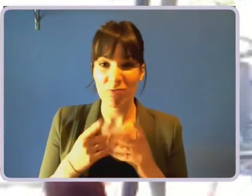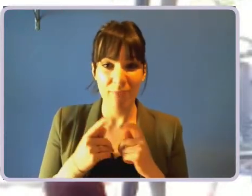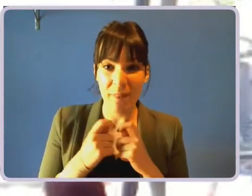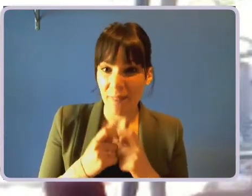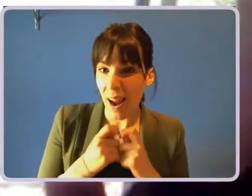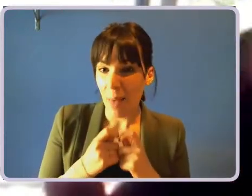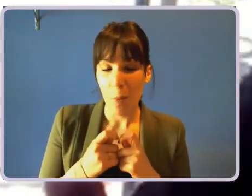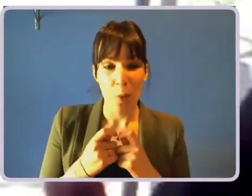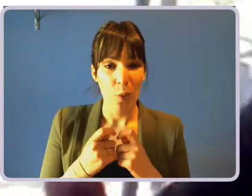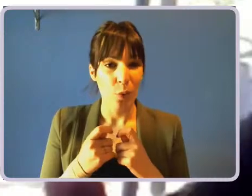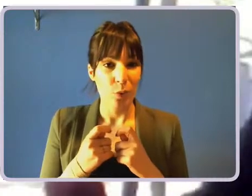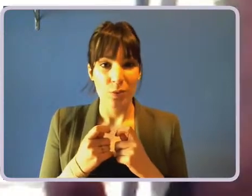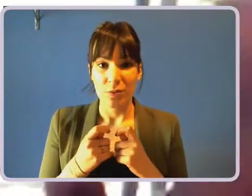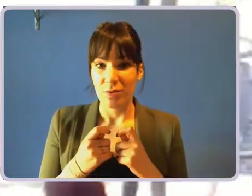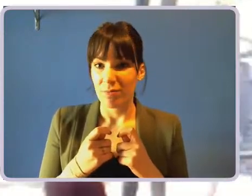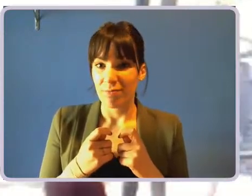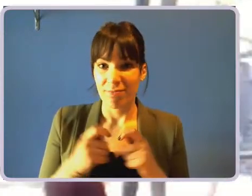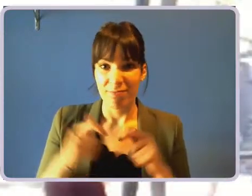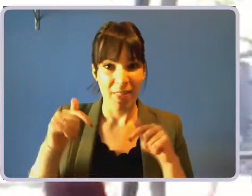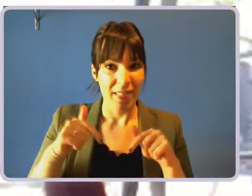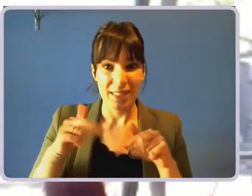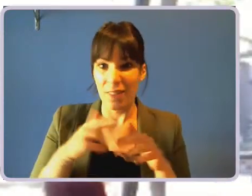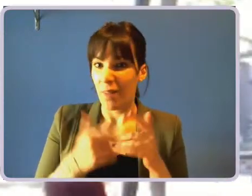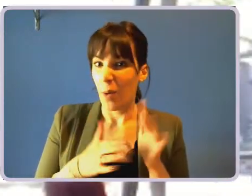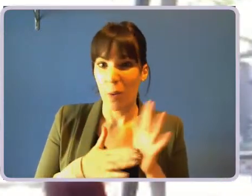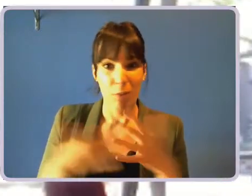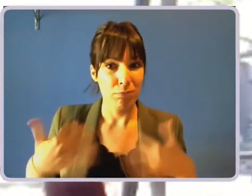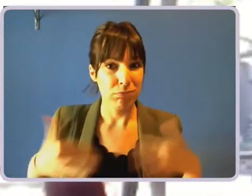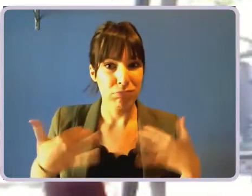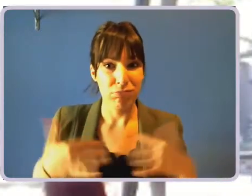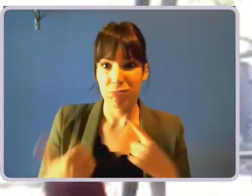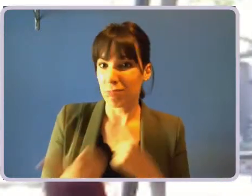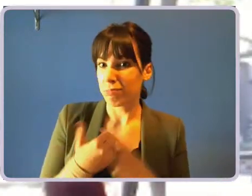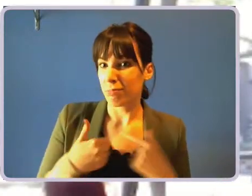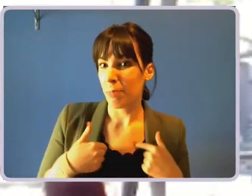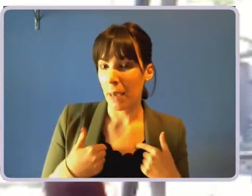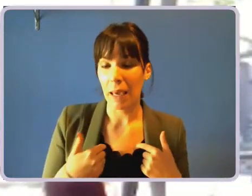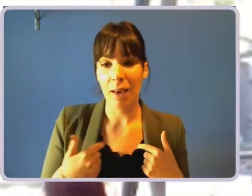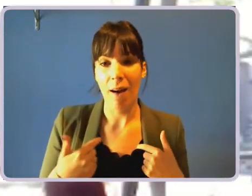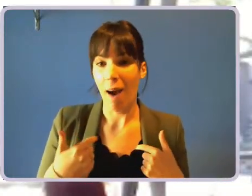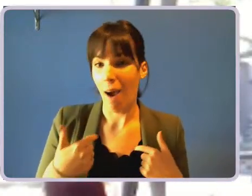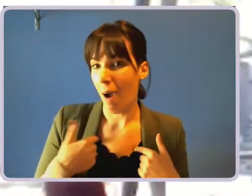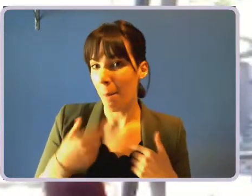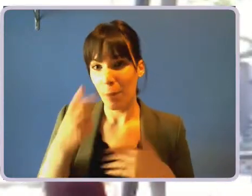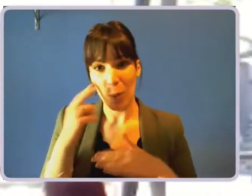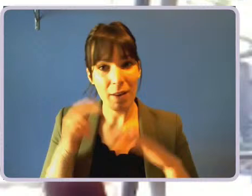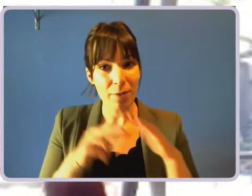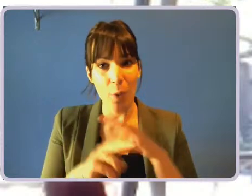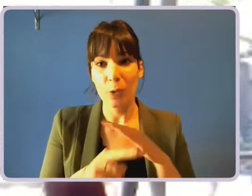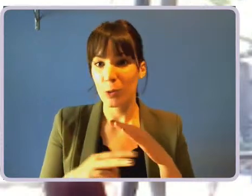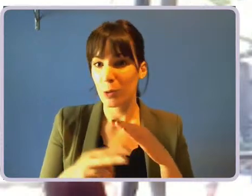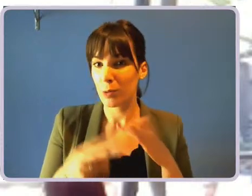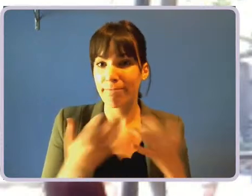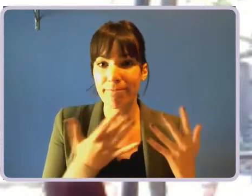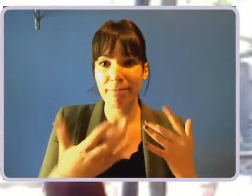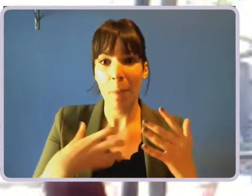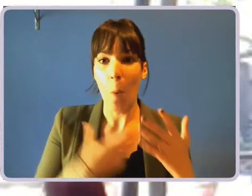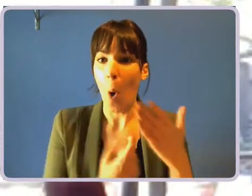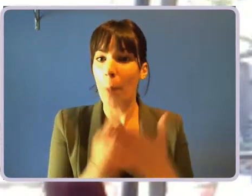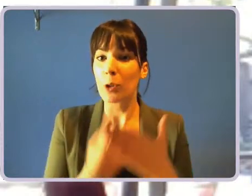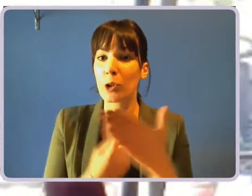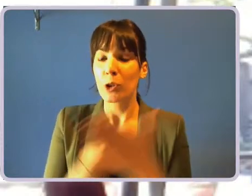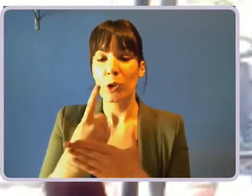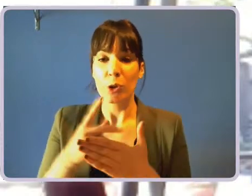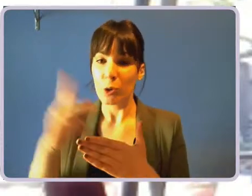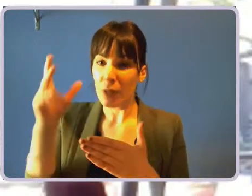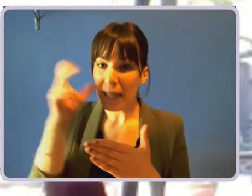this forum has been for me, and I look forward to many more opportunities where we can hear people's voices and stories